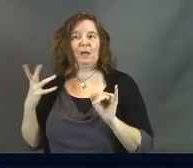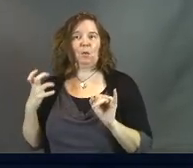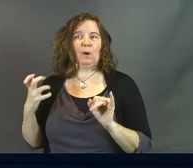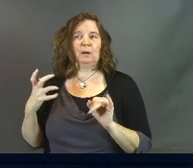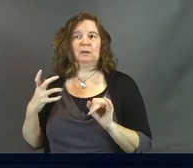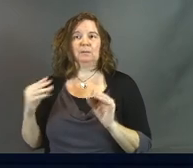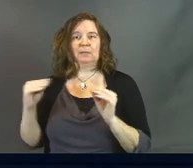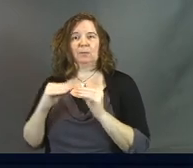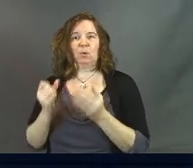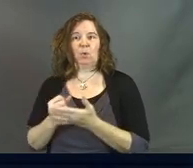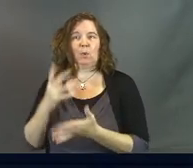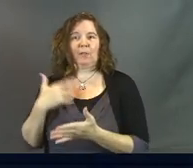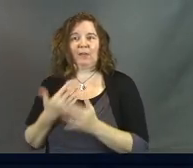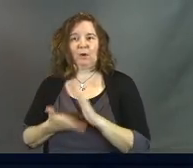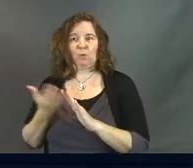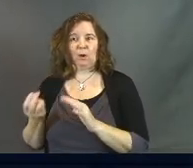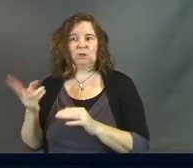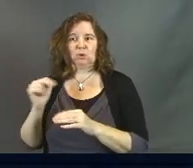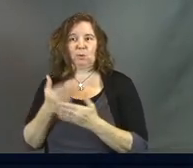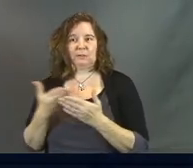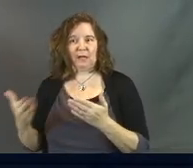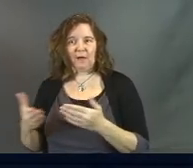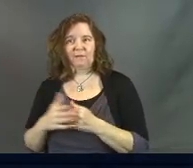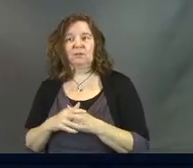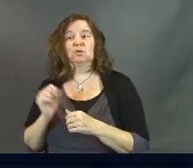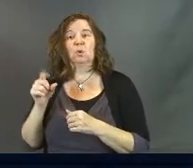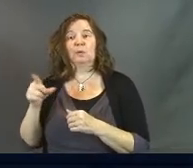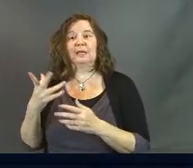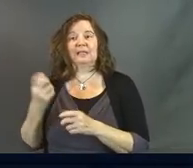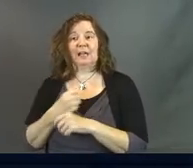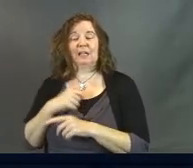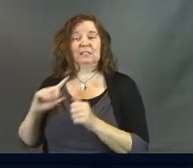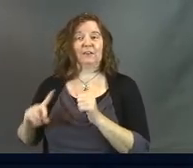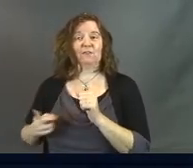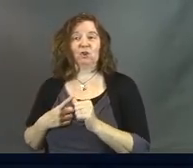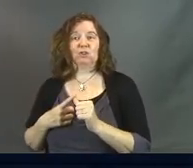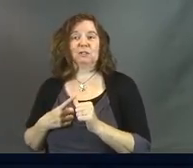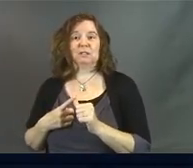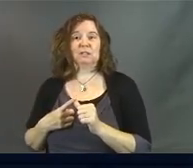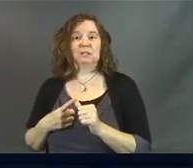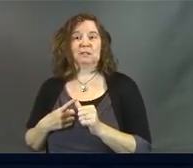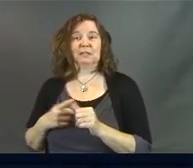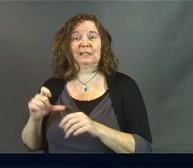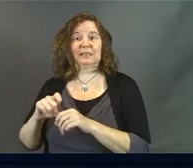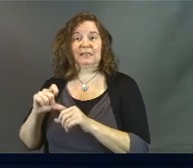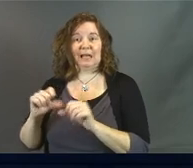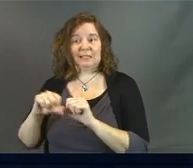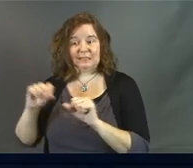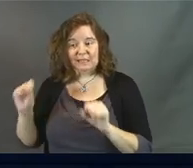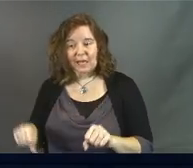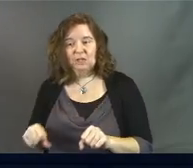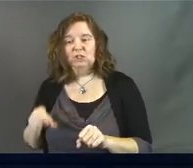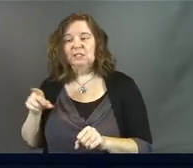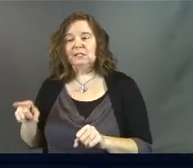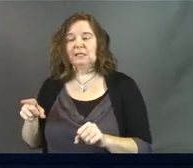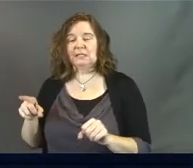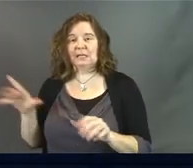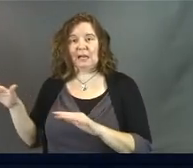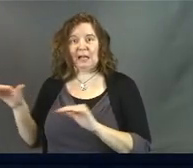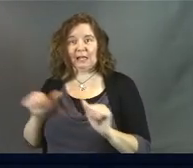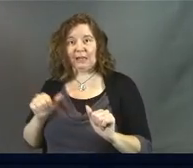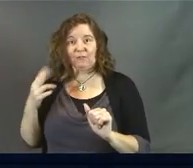he wanted to be more wealthy and run his own stuff. And so he had gotten his first gas station and he had